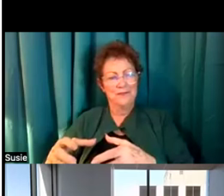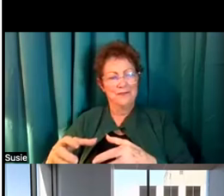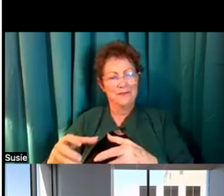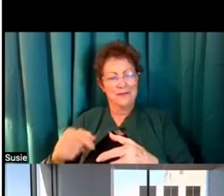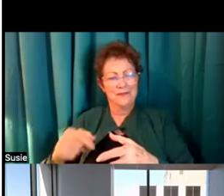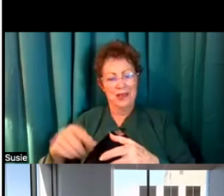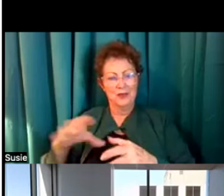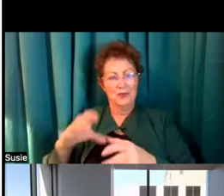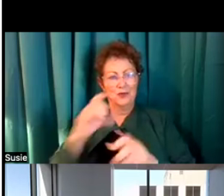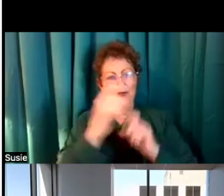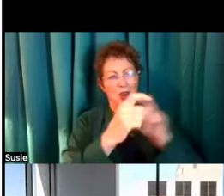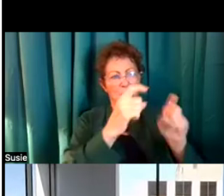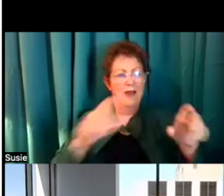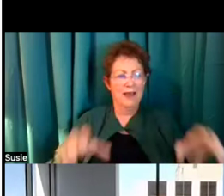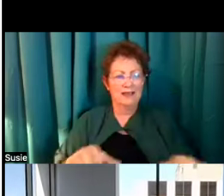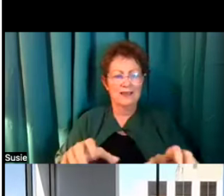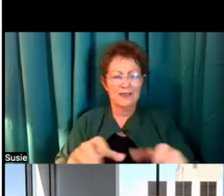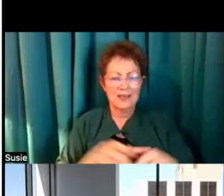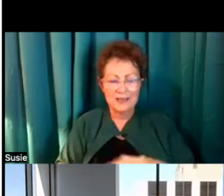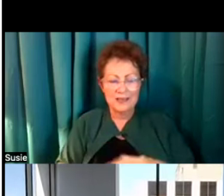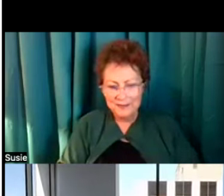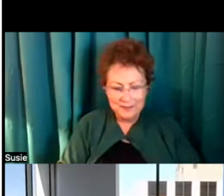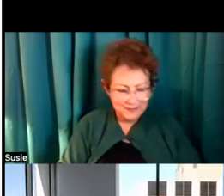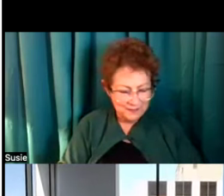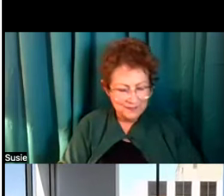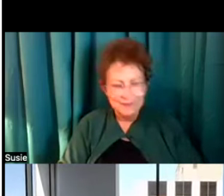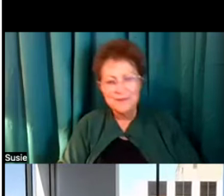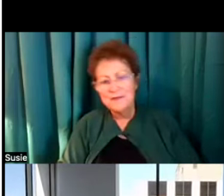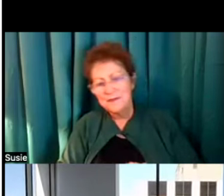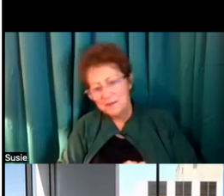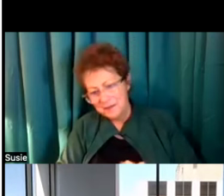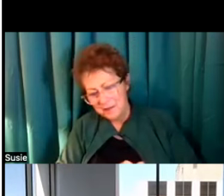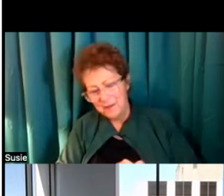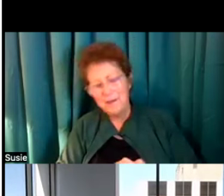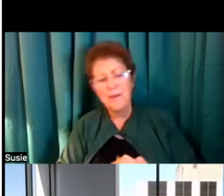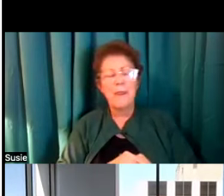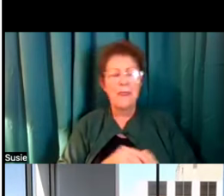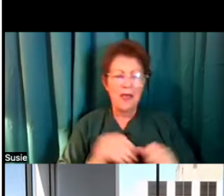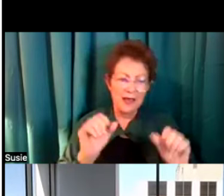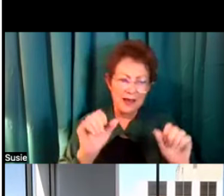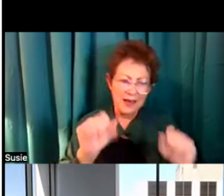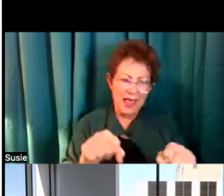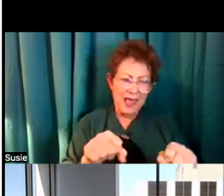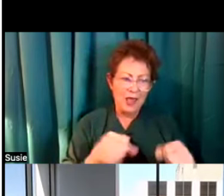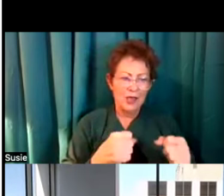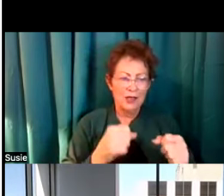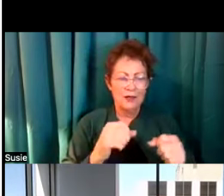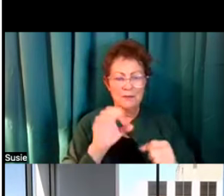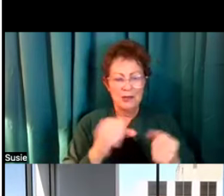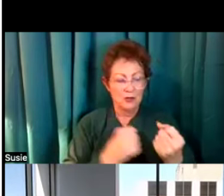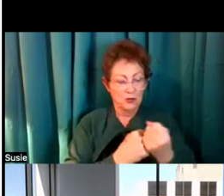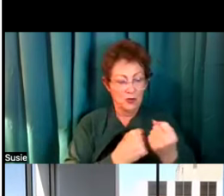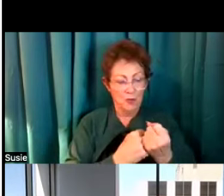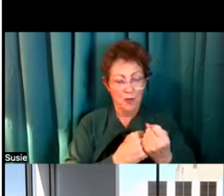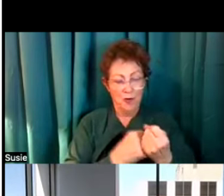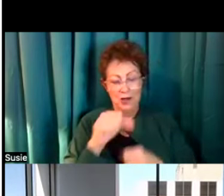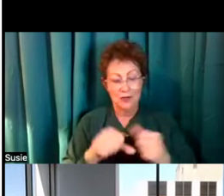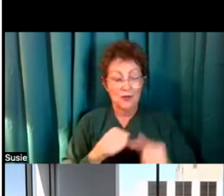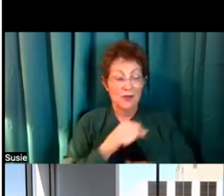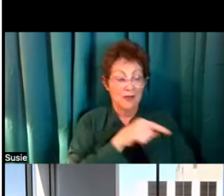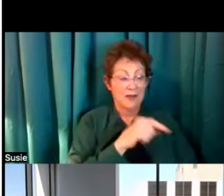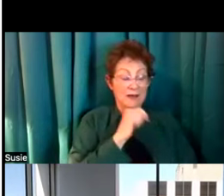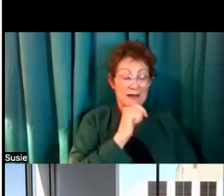charitable activities. There can be some, like I said, support of each other through the nonprofit. You